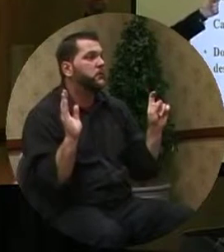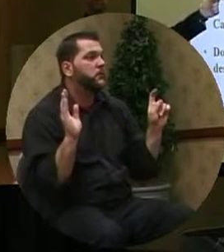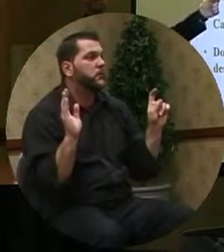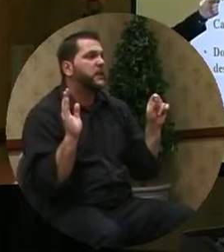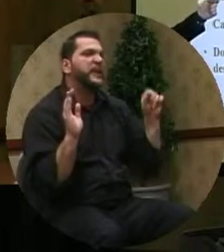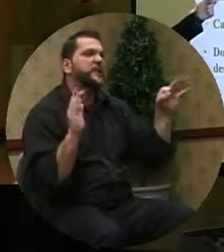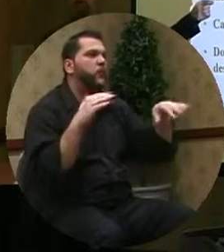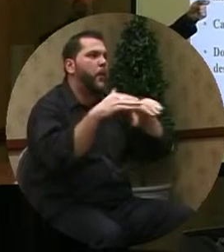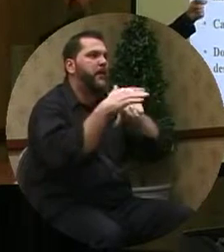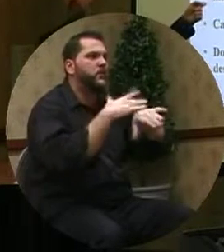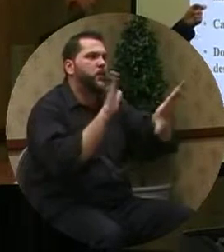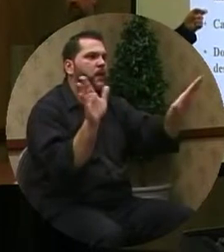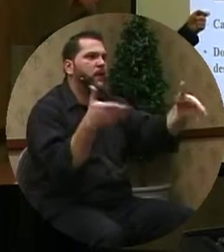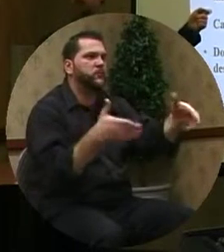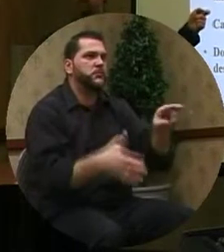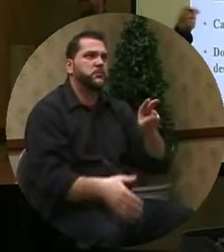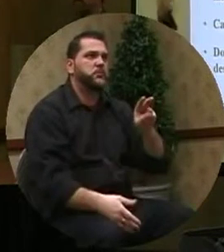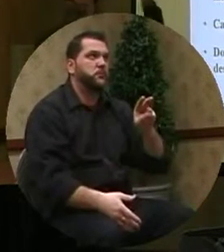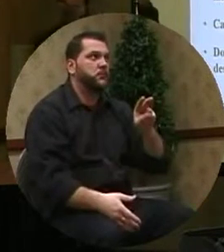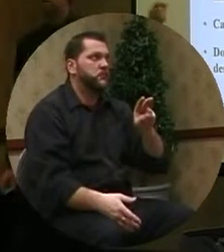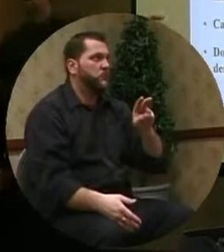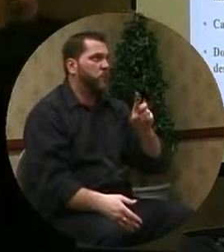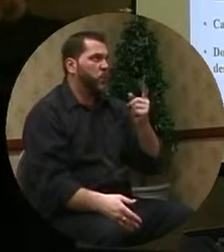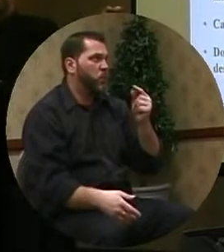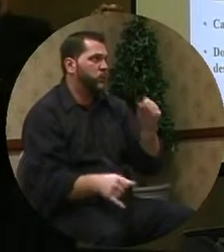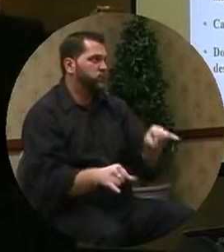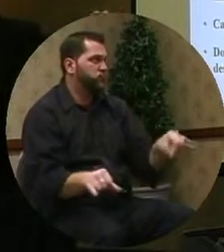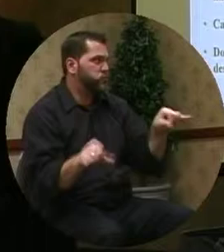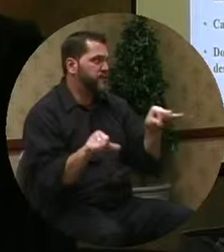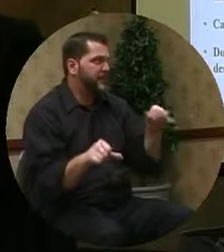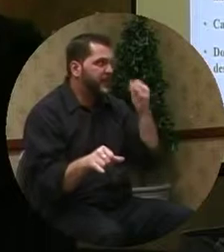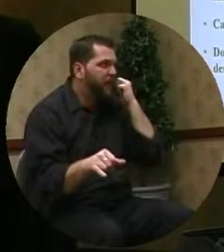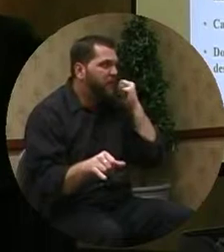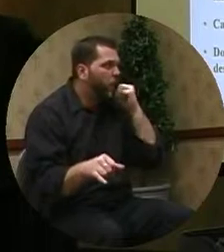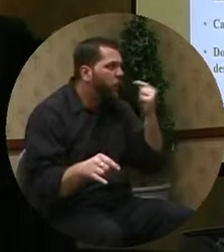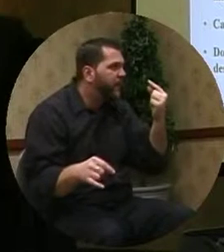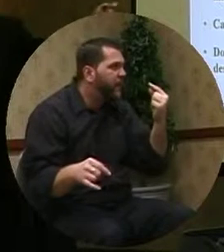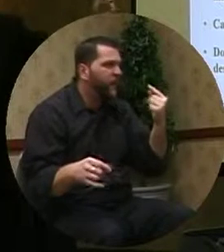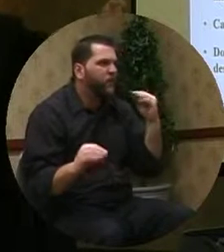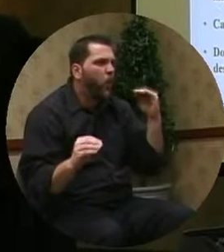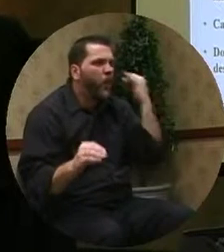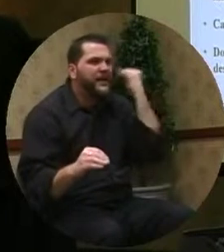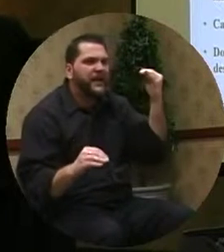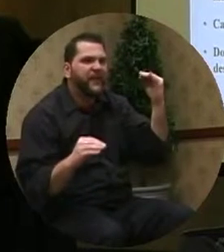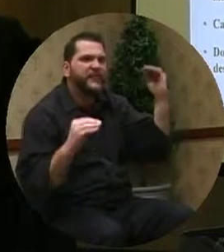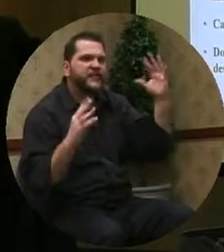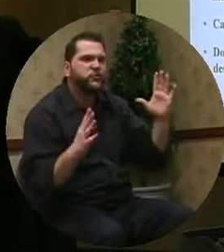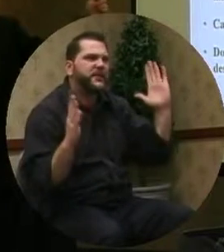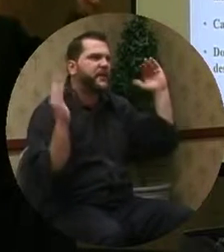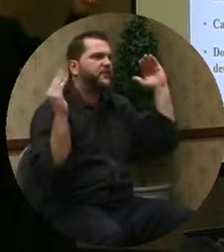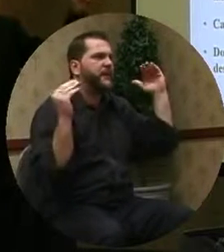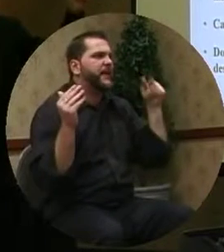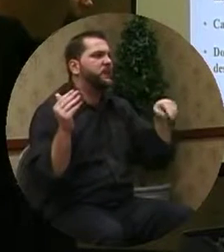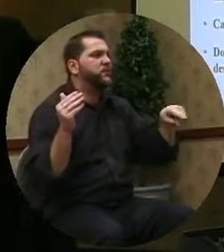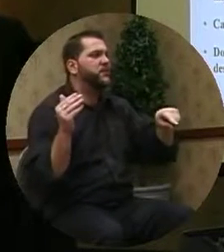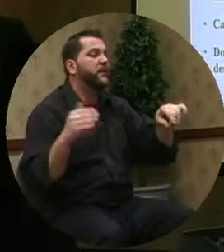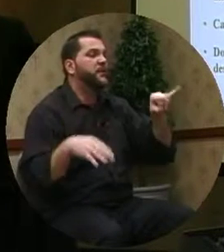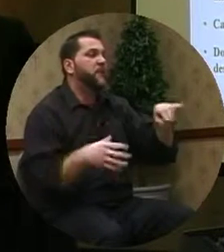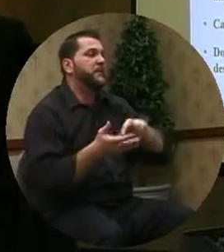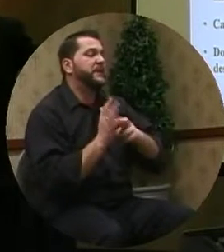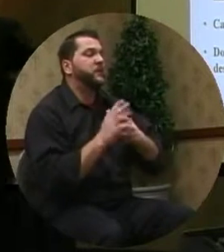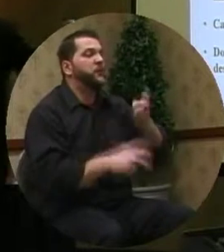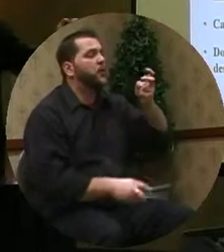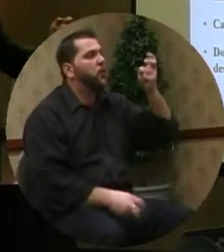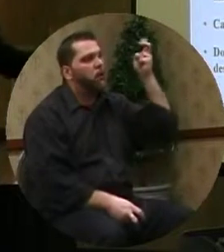where it's hard to guess what the routine is, you can't tell what the teacher's asking them to do, what's expected, it is going to be very,